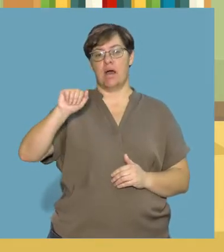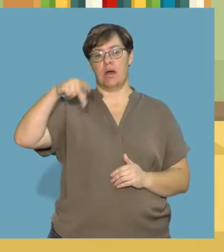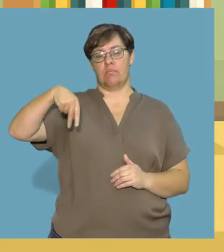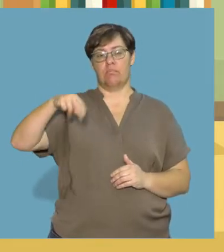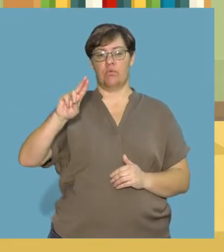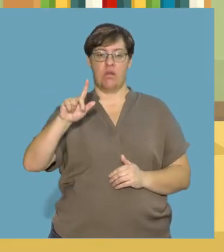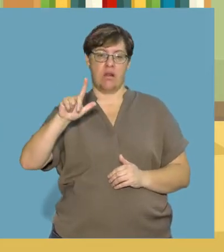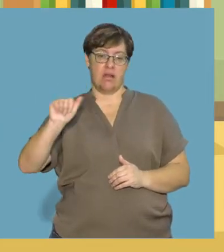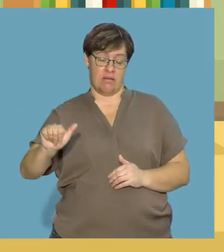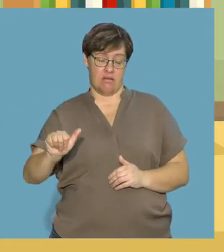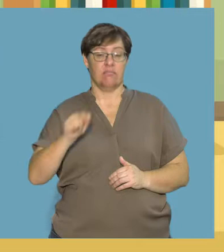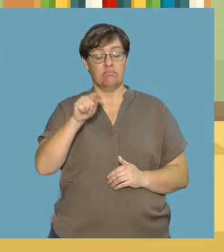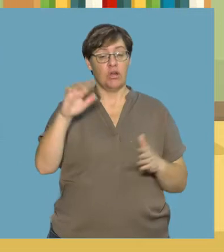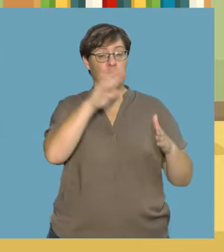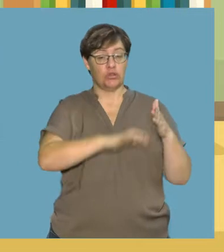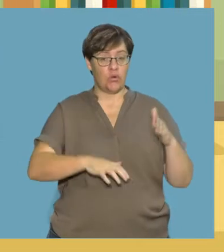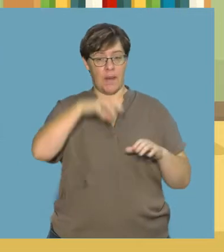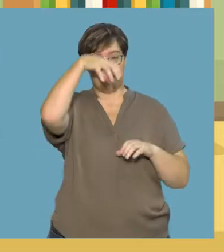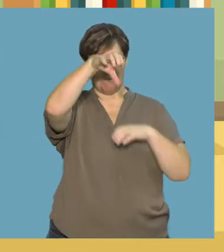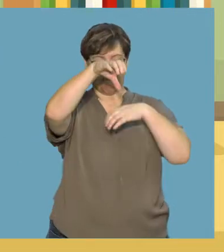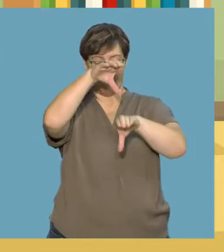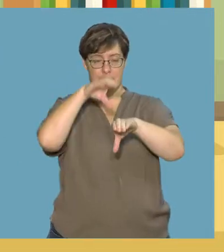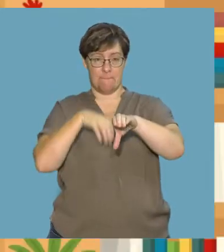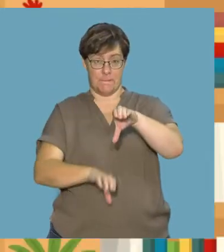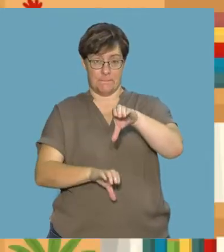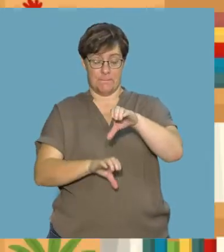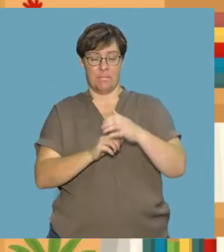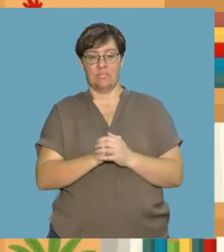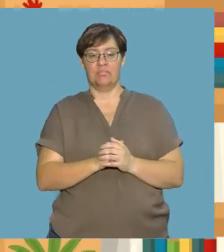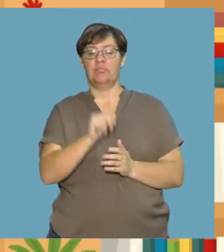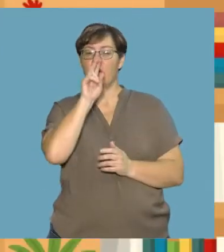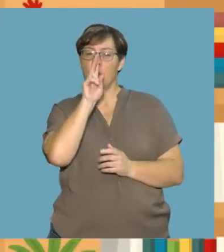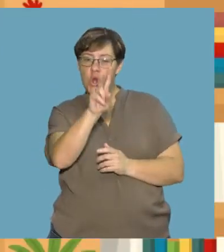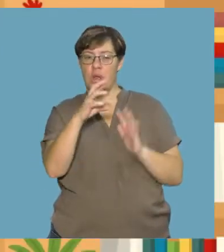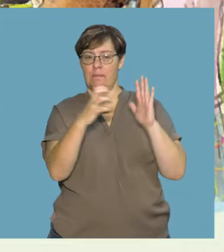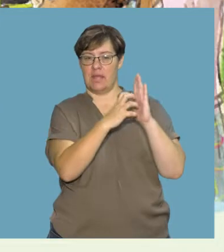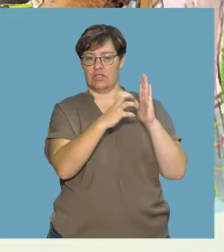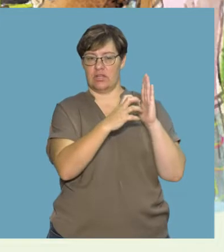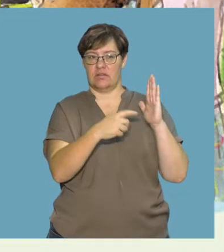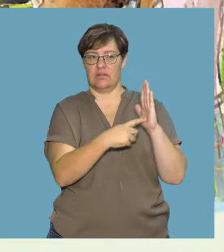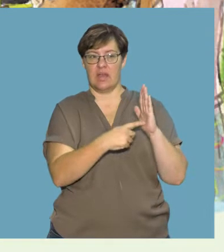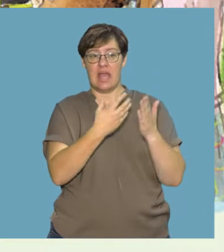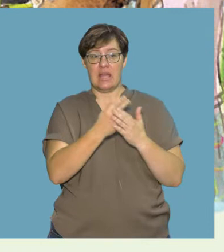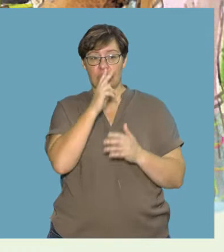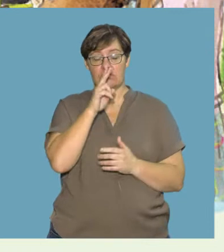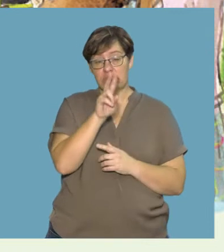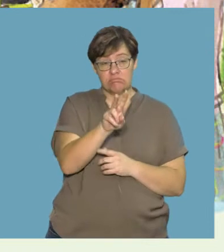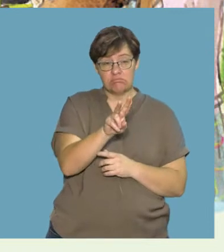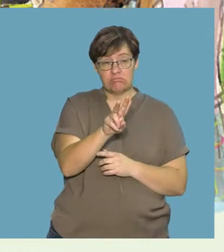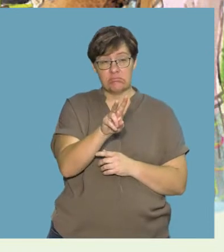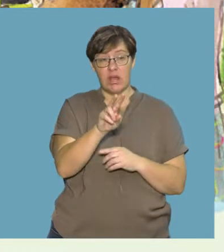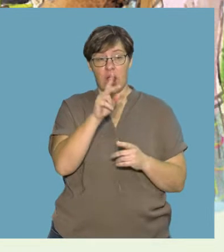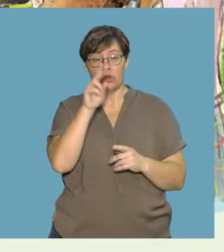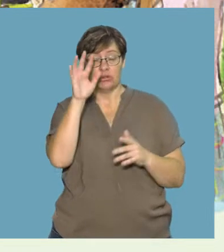Mapula. The story is divided into 3 parts. Look at the picture. Can you tell what the story